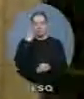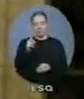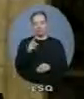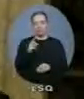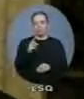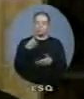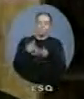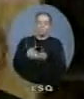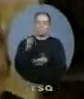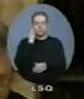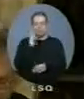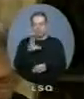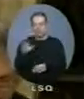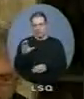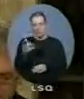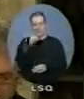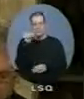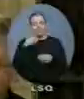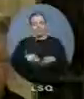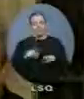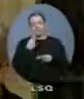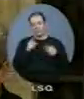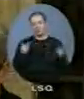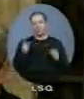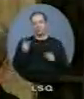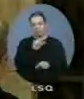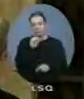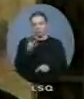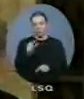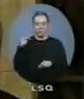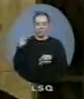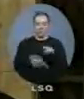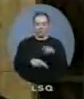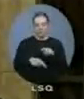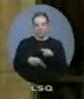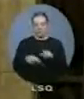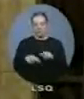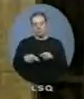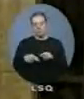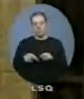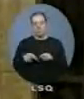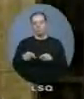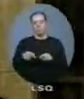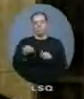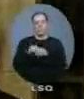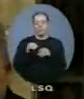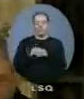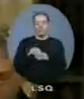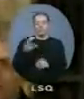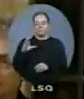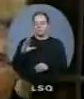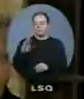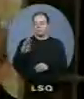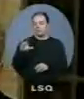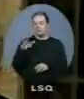The economic crisis to attack CBC. Yesterday, the minister announced that the government would be cutting the Crown Corporation's